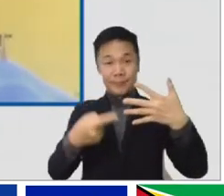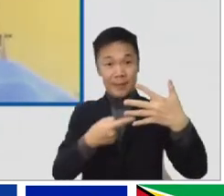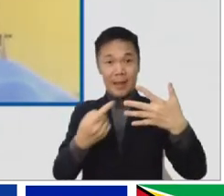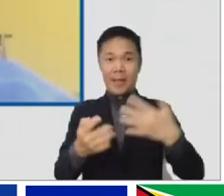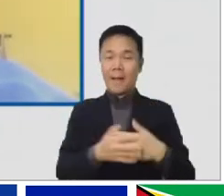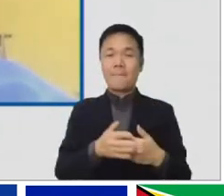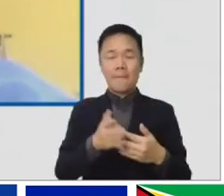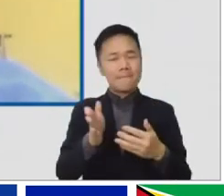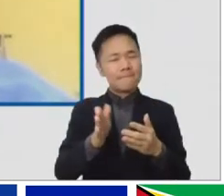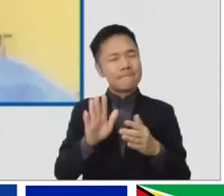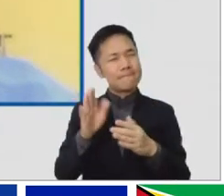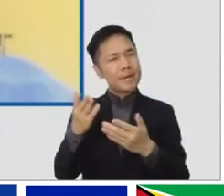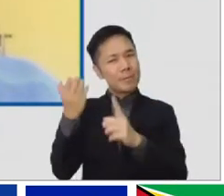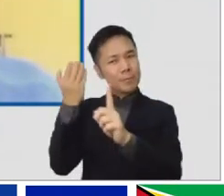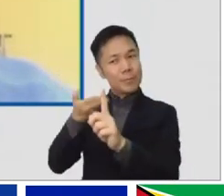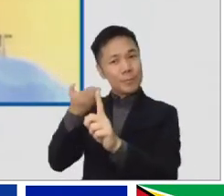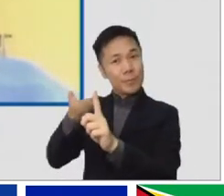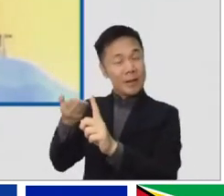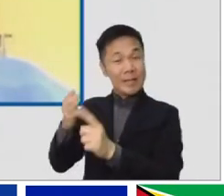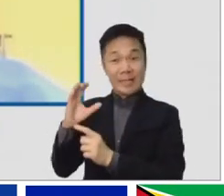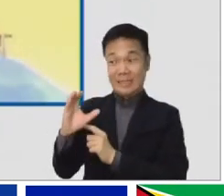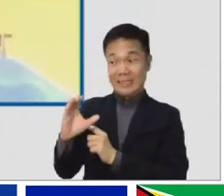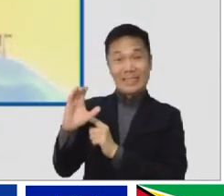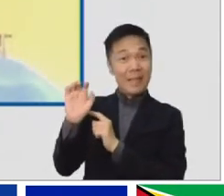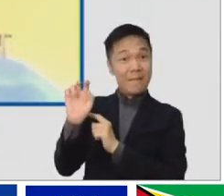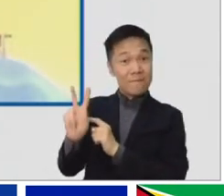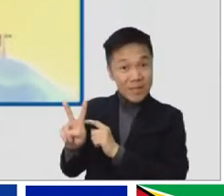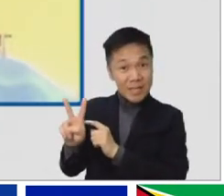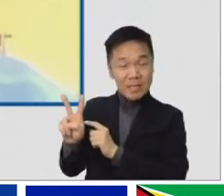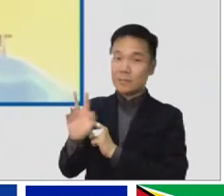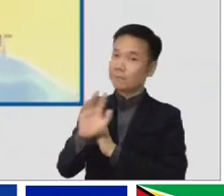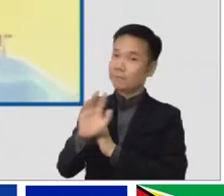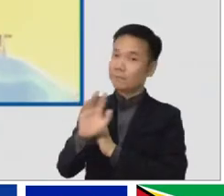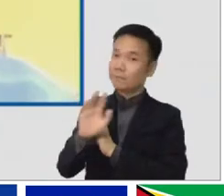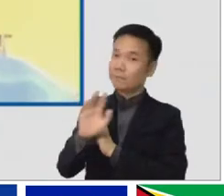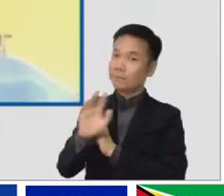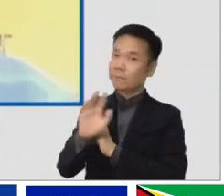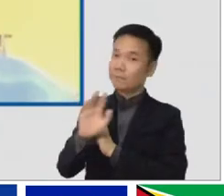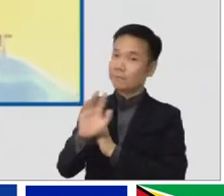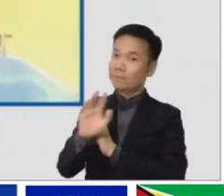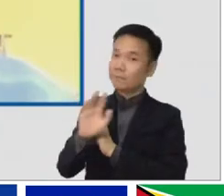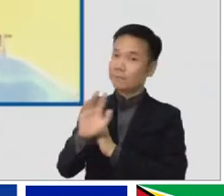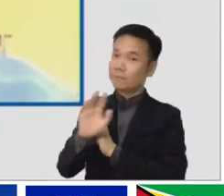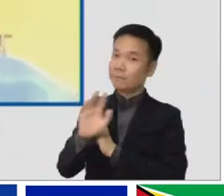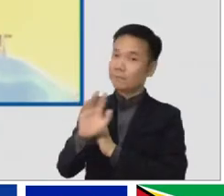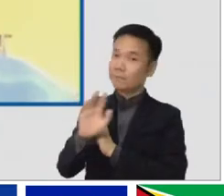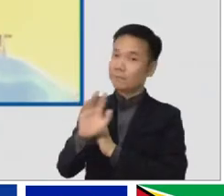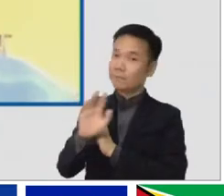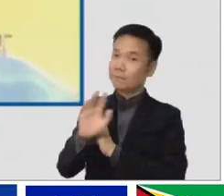curricula vitae in detail. These can be consulted on the platform.